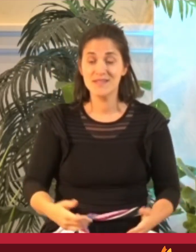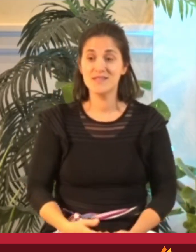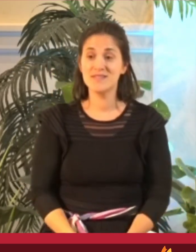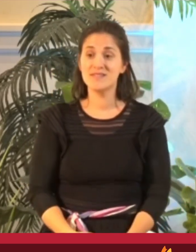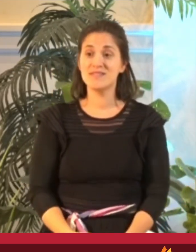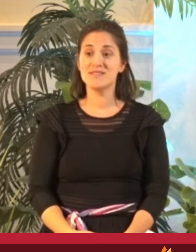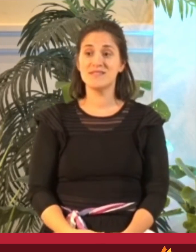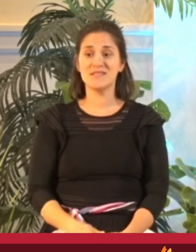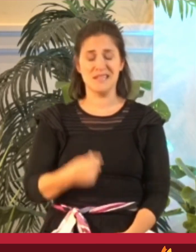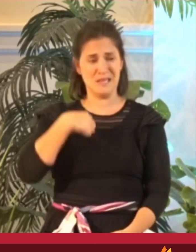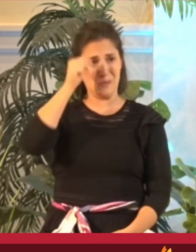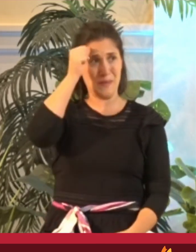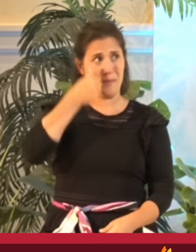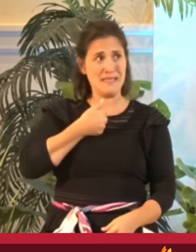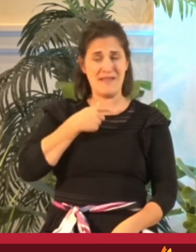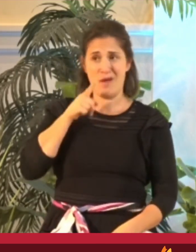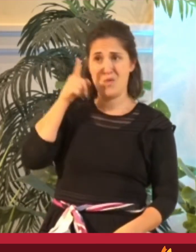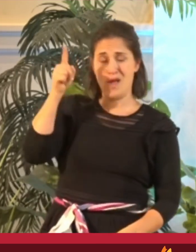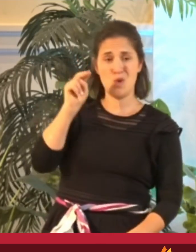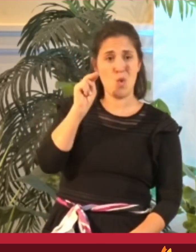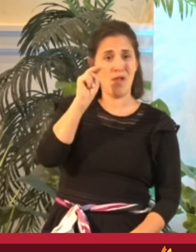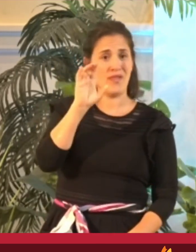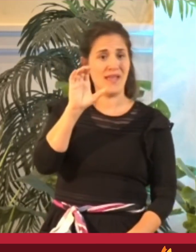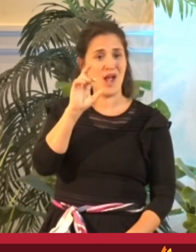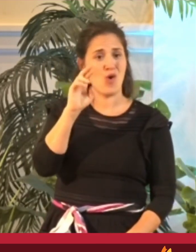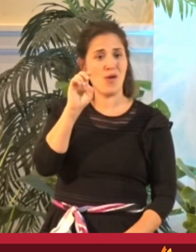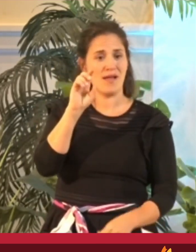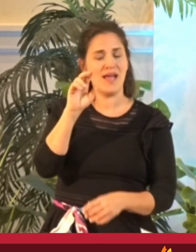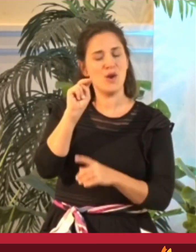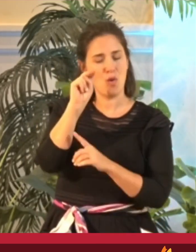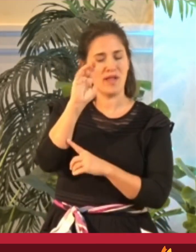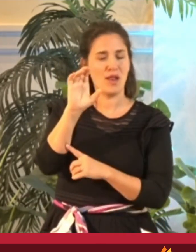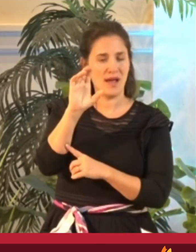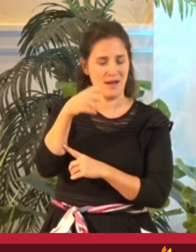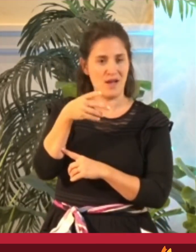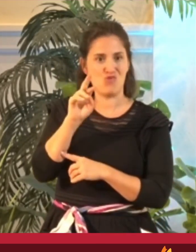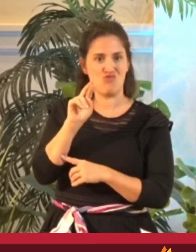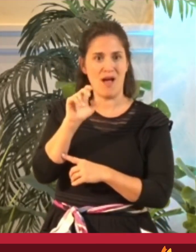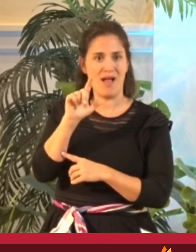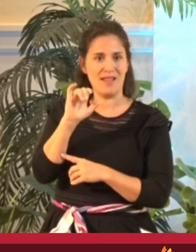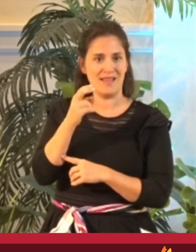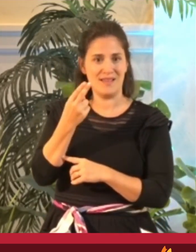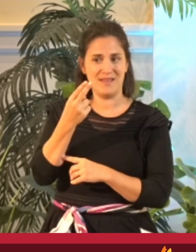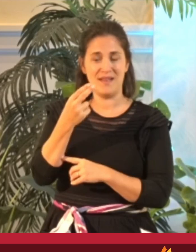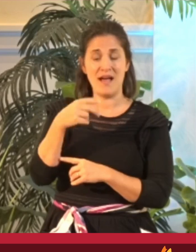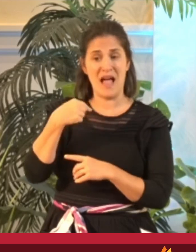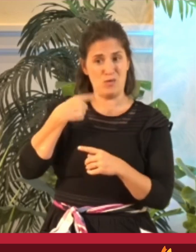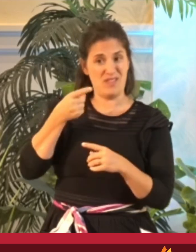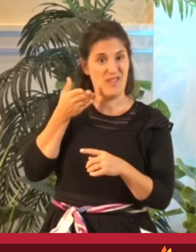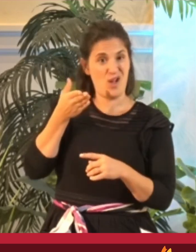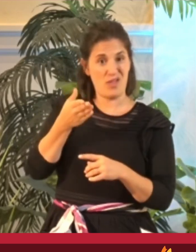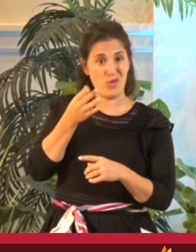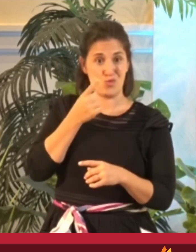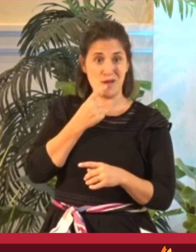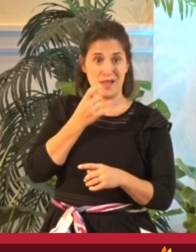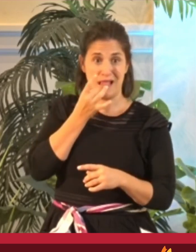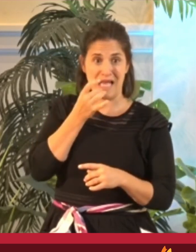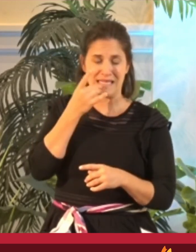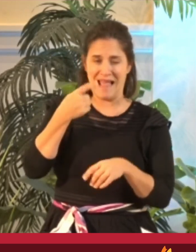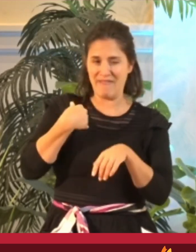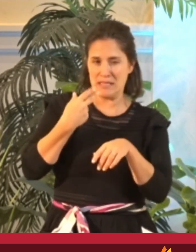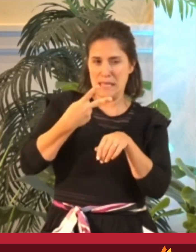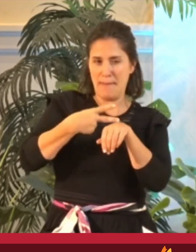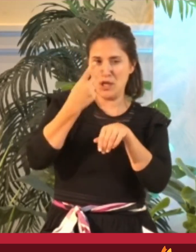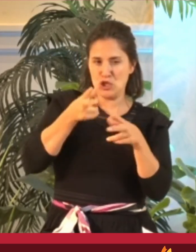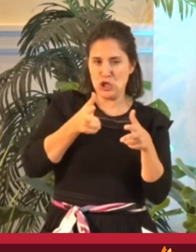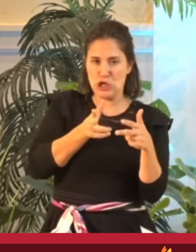I remember when I was in Raleigh, and I was at this light, and it was a double turning light, and there was this